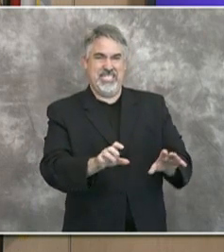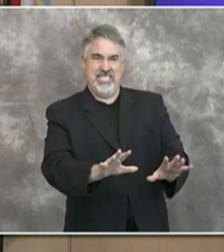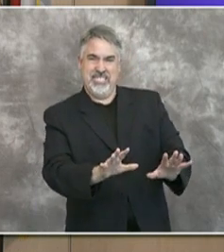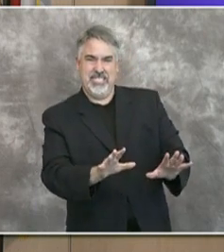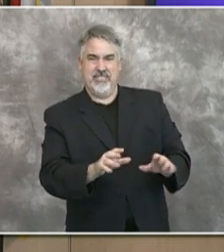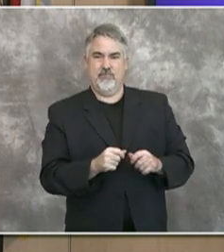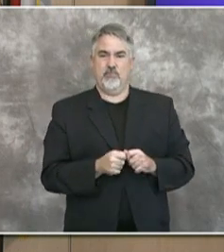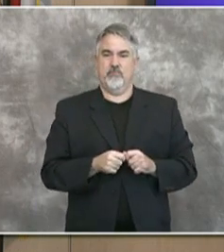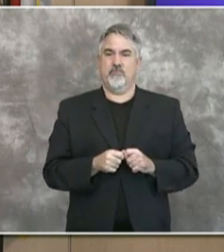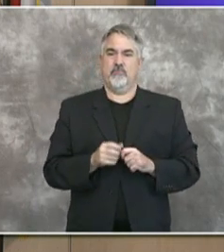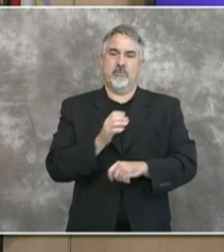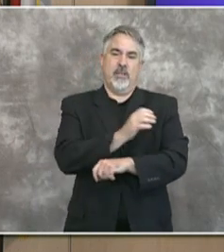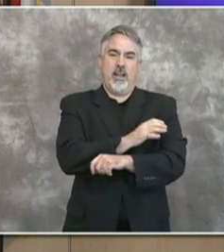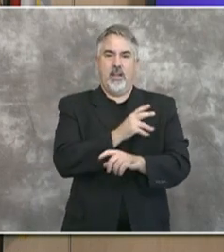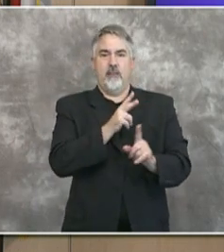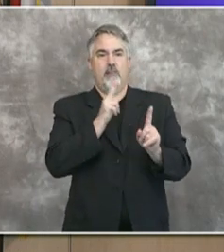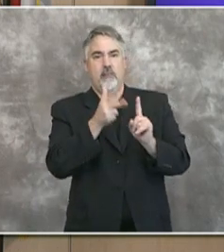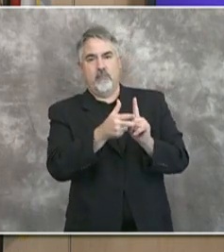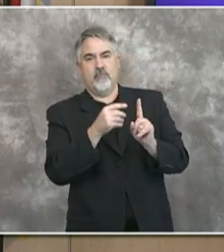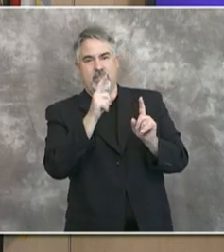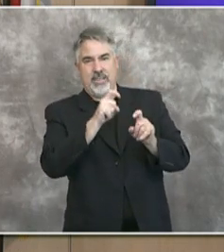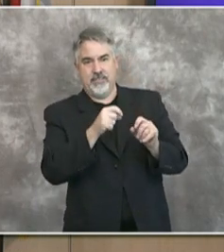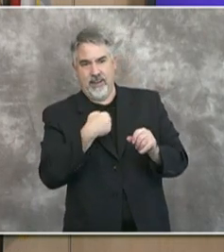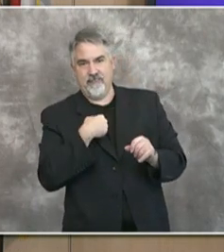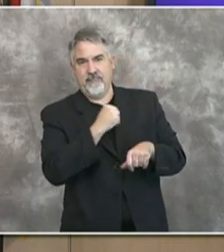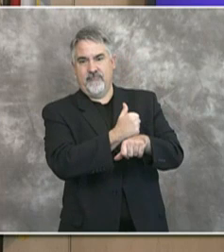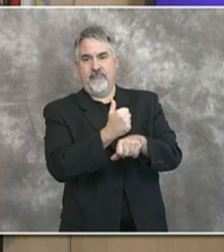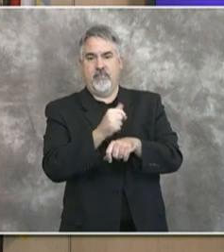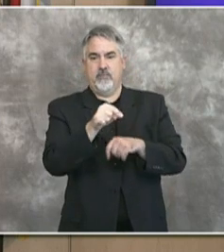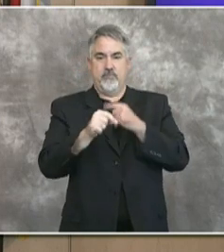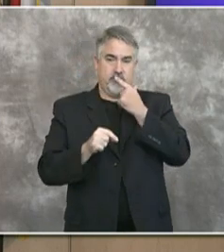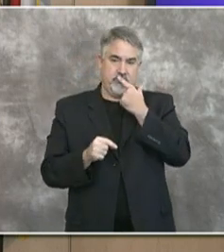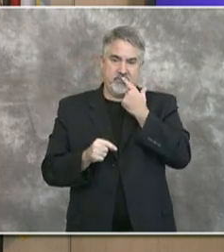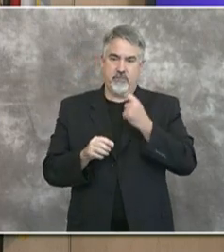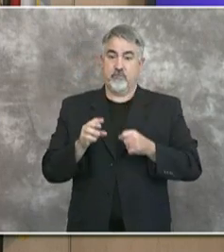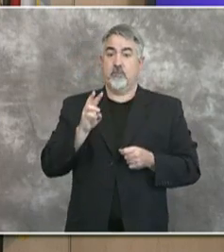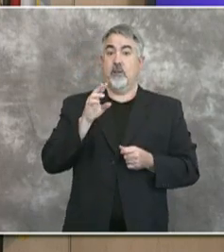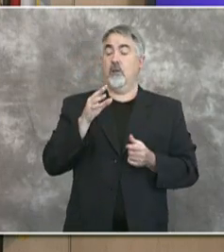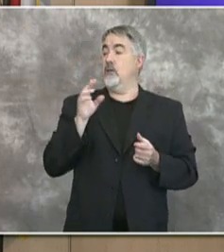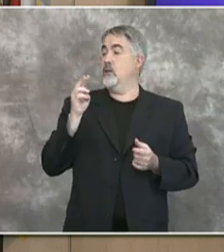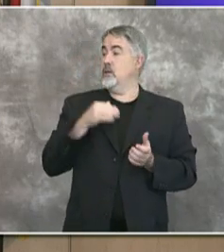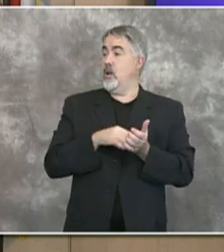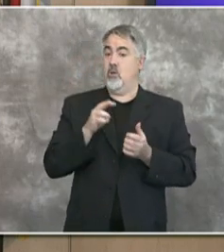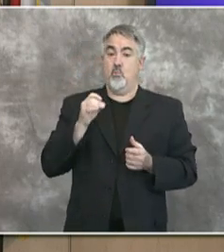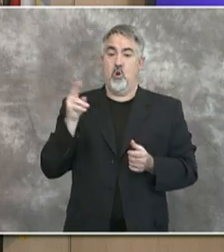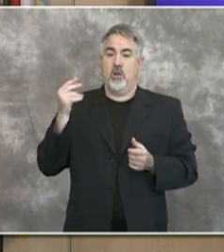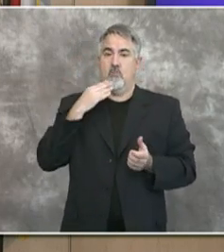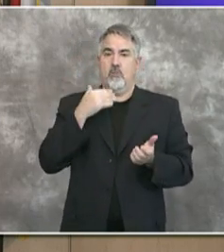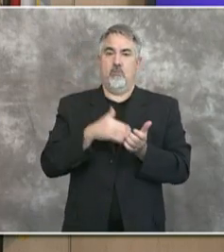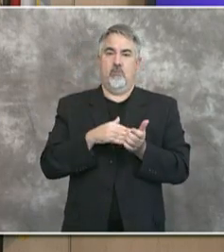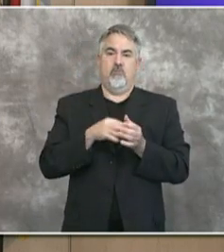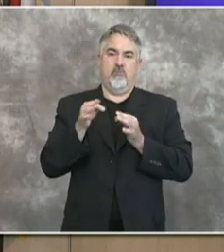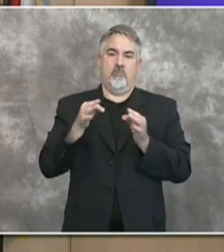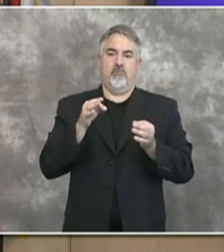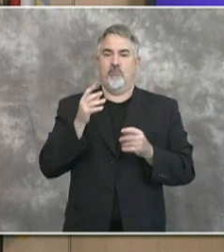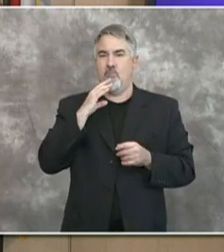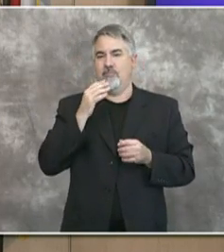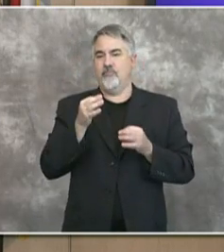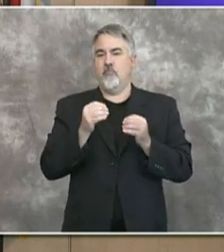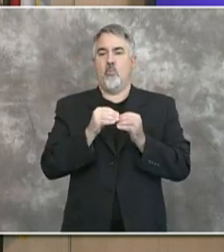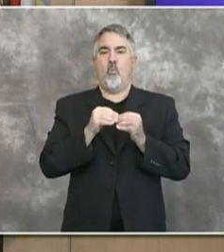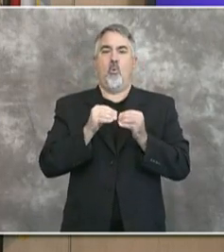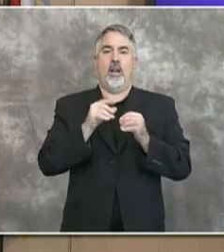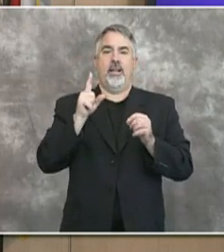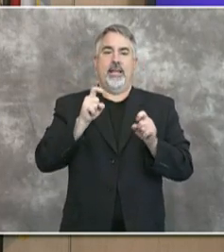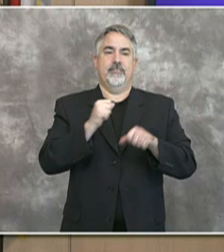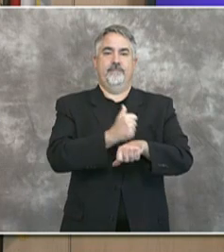drive-through testing site in Chula Vista, Dr. Wooten announced yesterday, and the potential for mobile testing. And as hospitals see increased